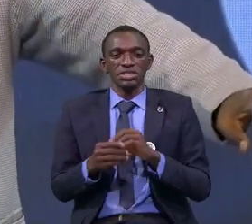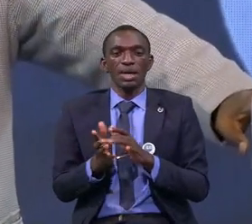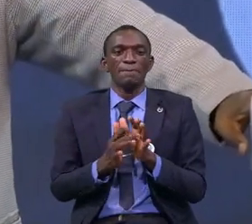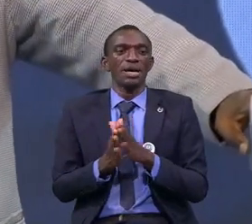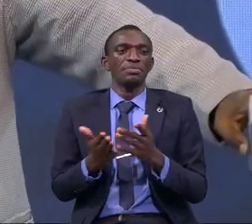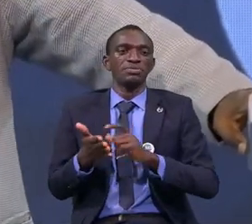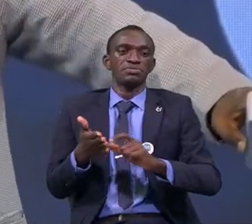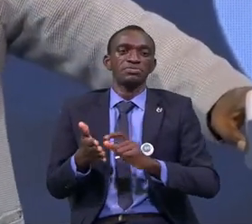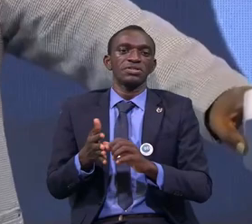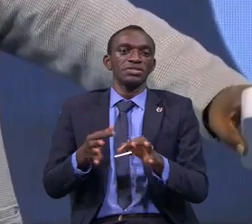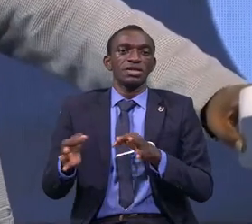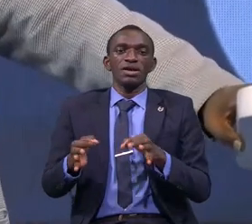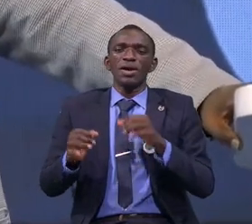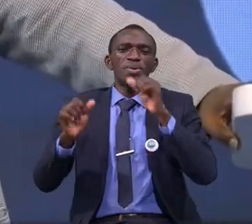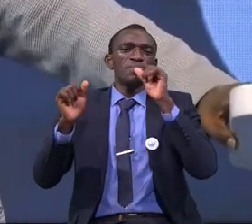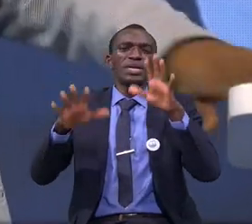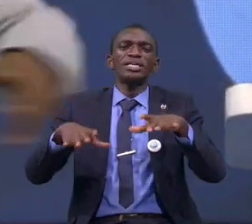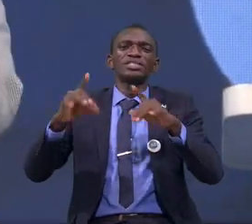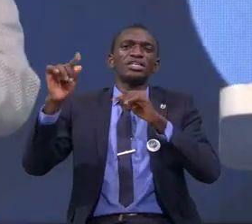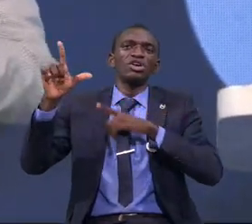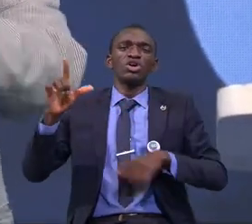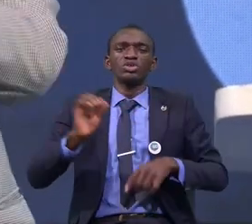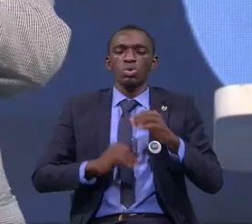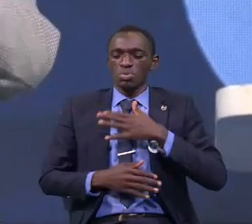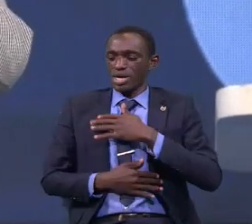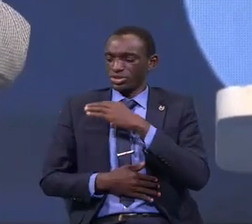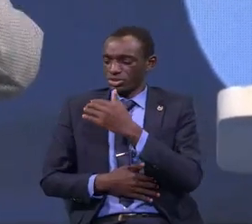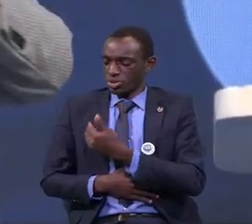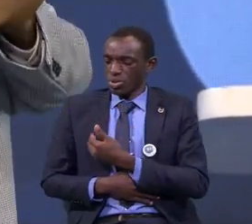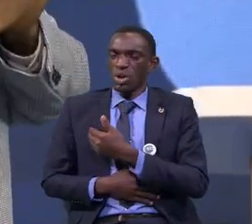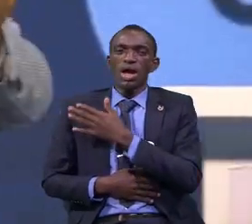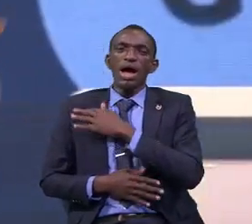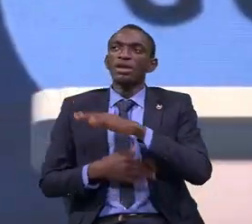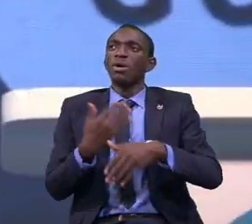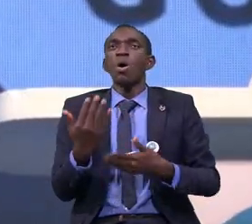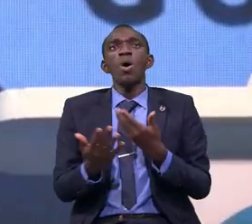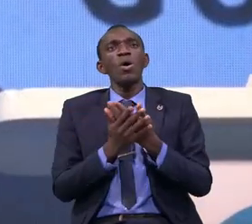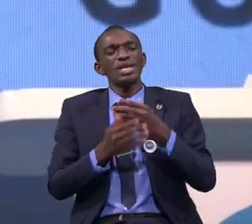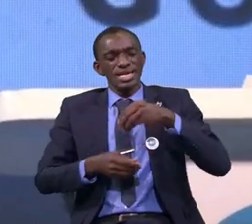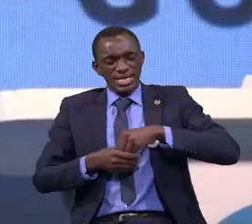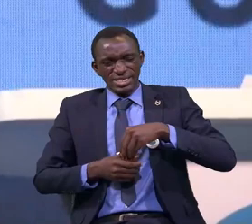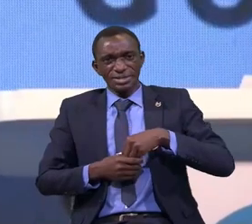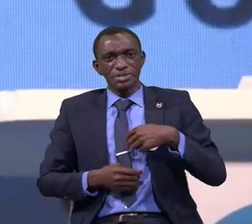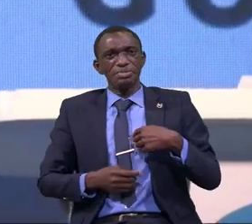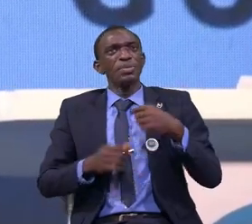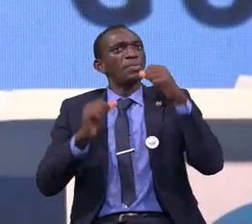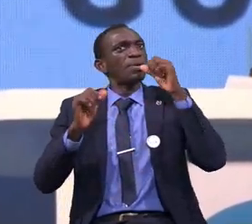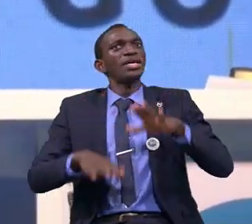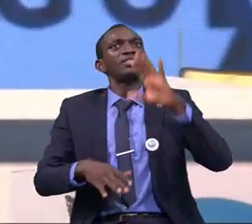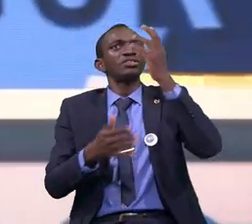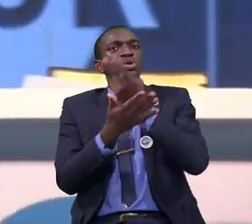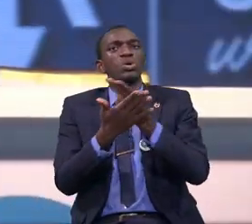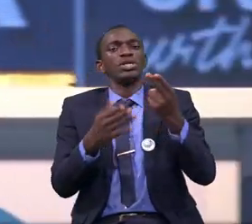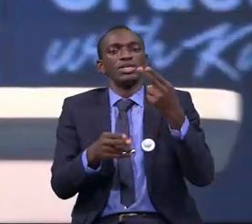Bless the Lord, O my soul. And all that is within me, bless his holy name.